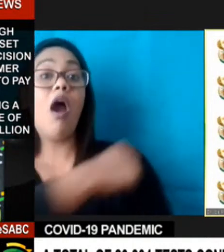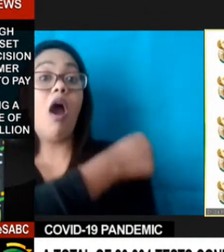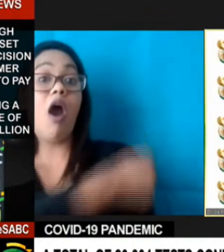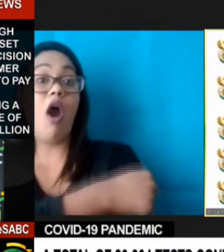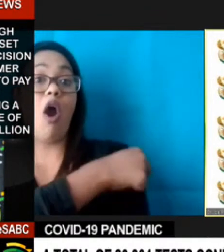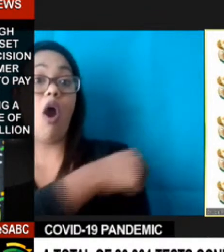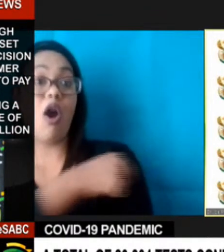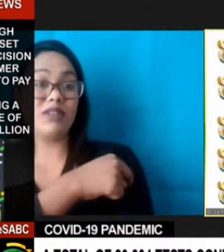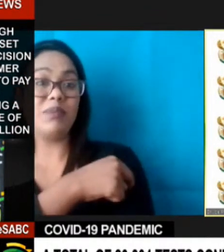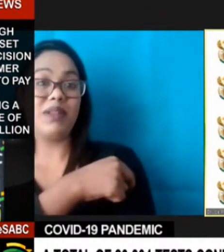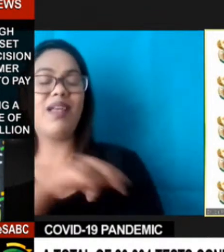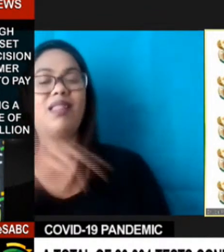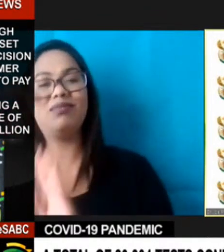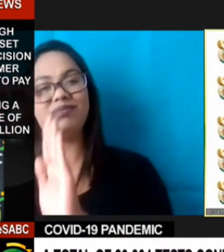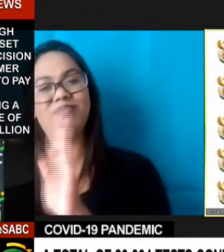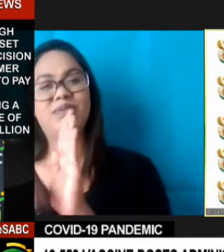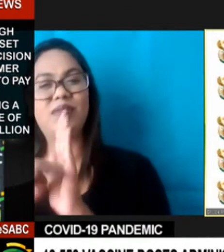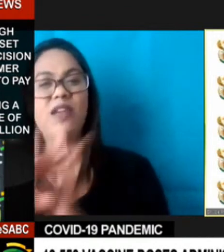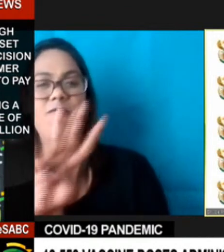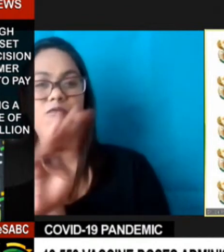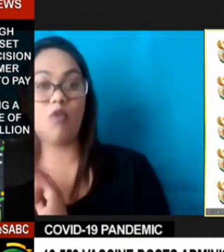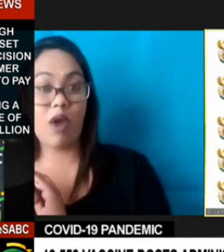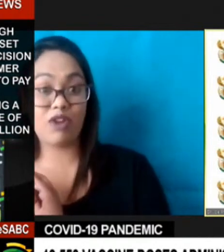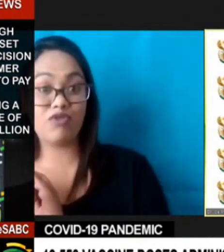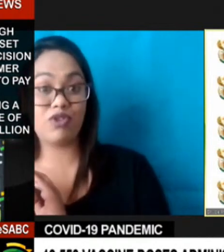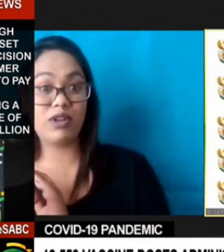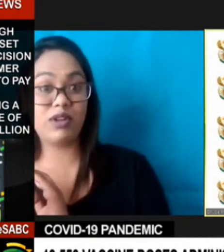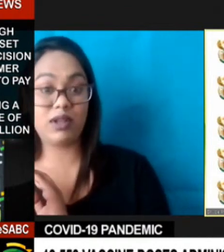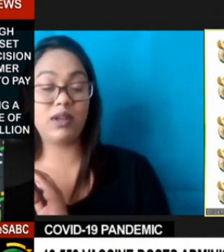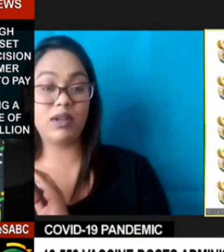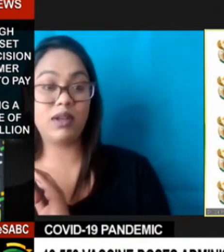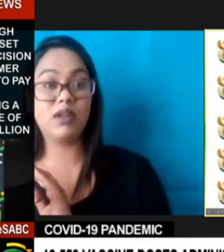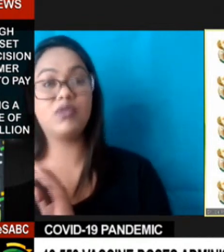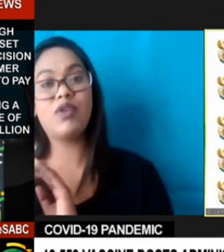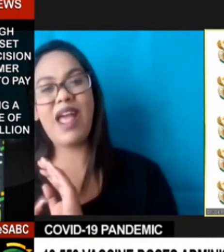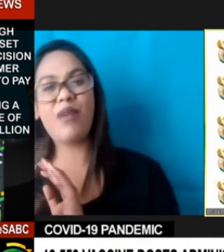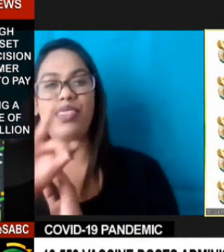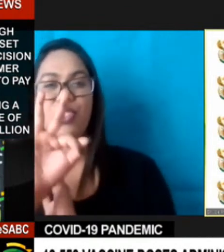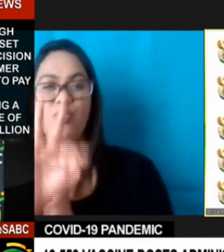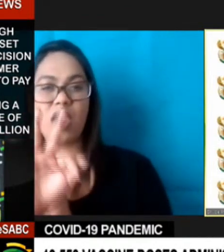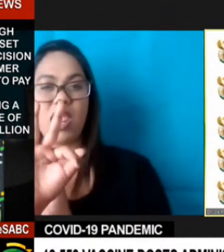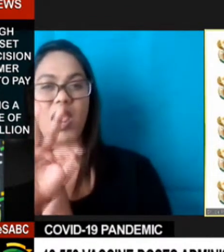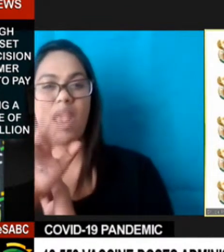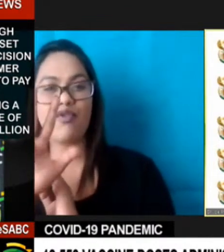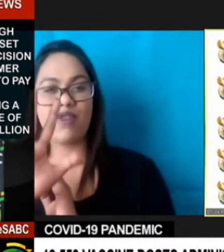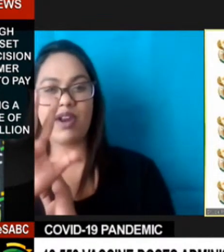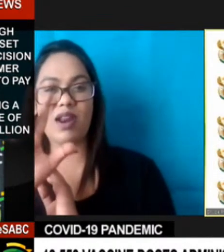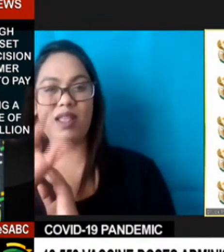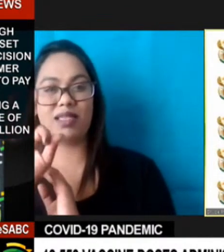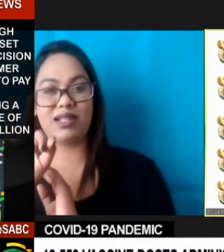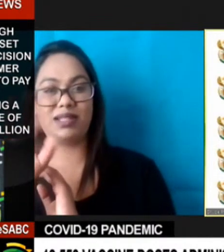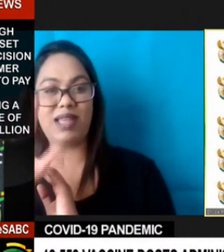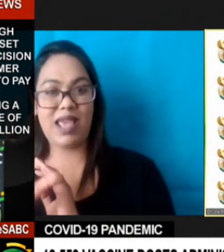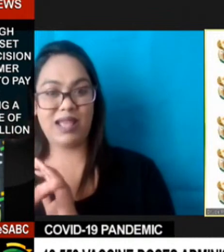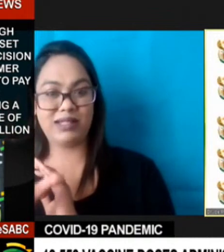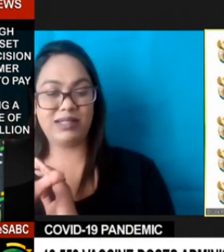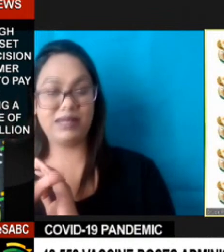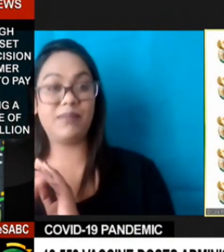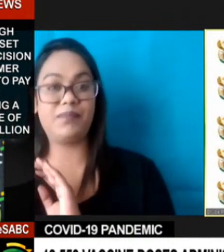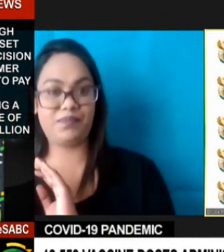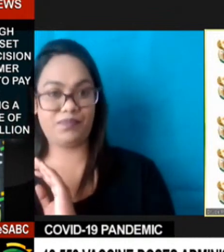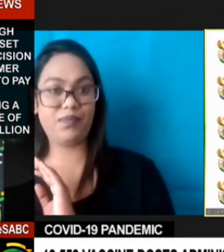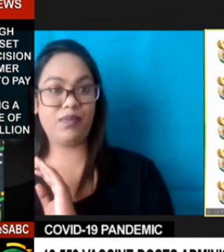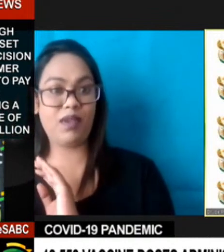below 400, actually at 348, which is 1.7% of COVID cases being